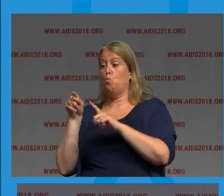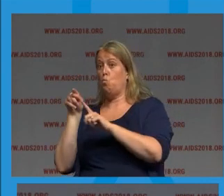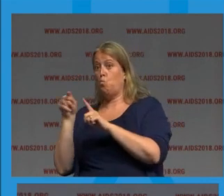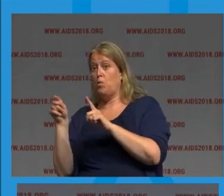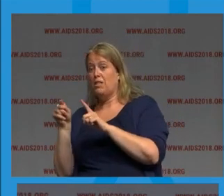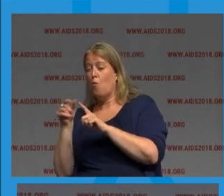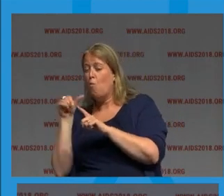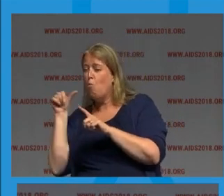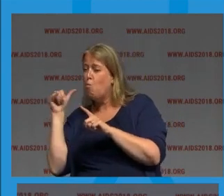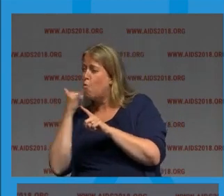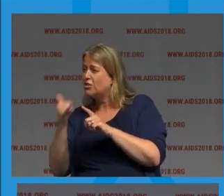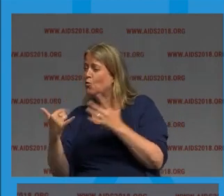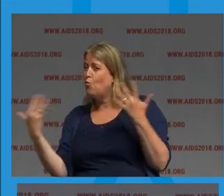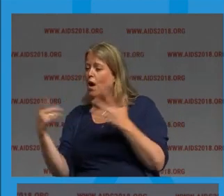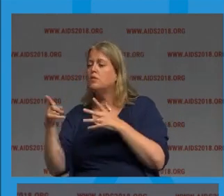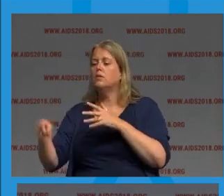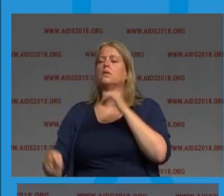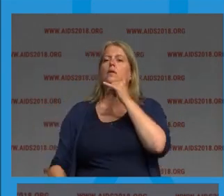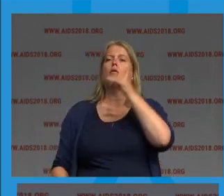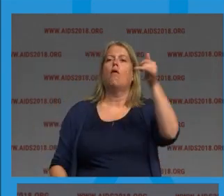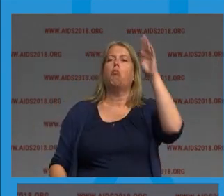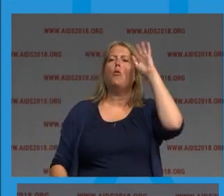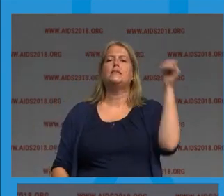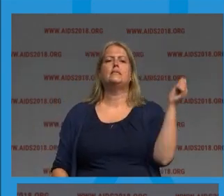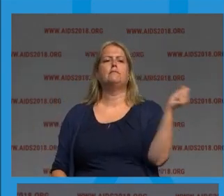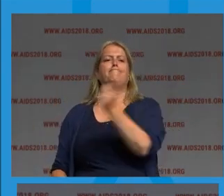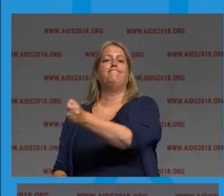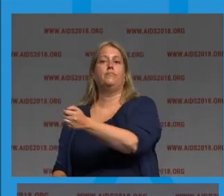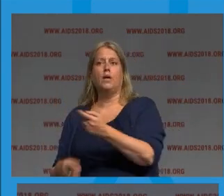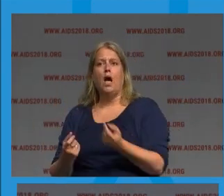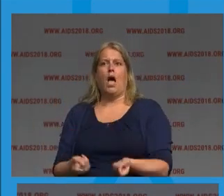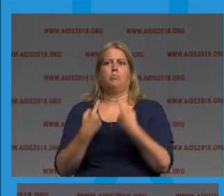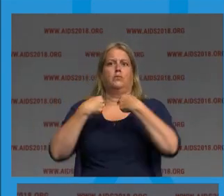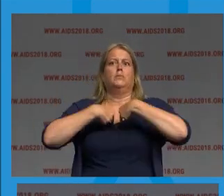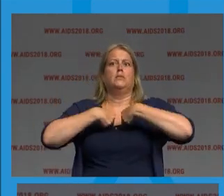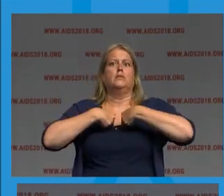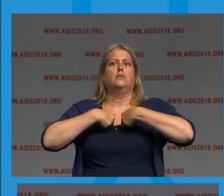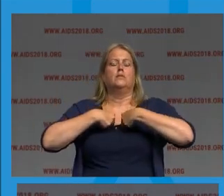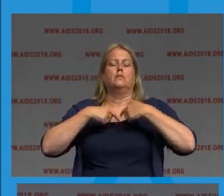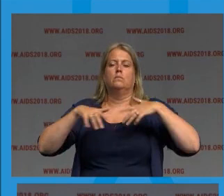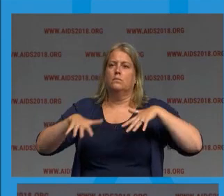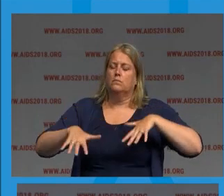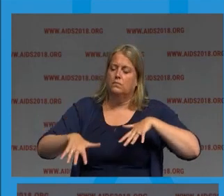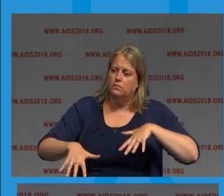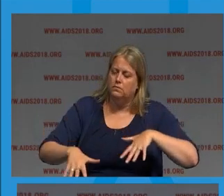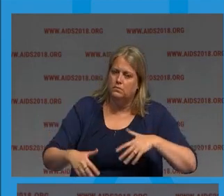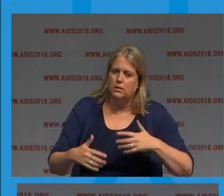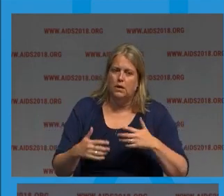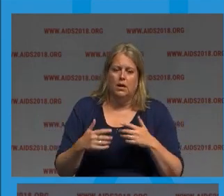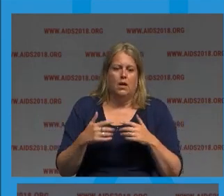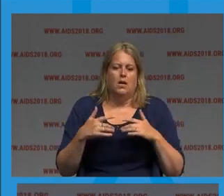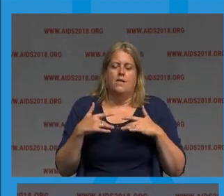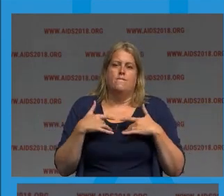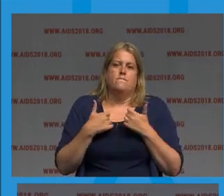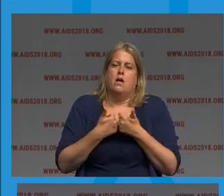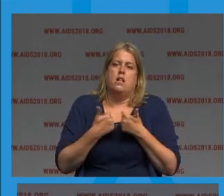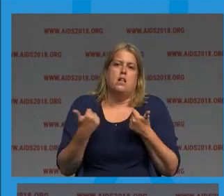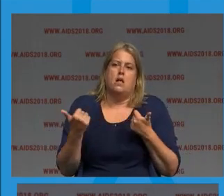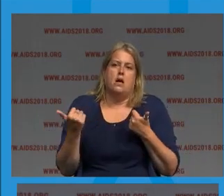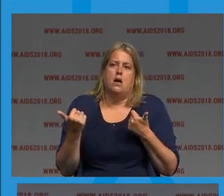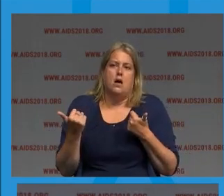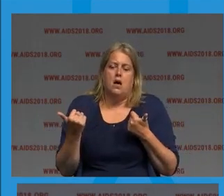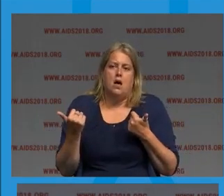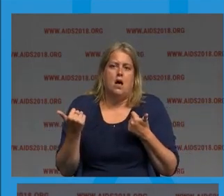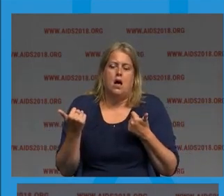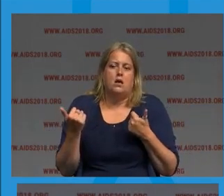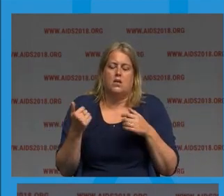them. I've had that happen to me before, and it does not feel good, and it definitely sends the